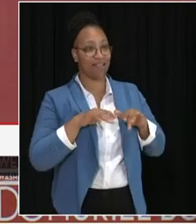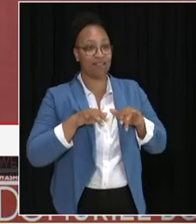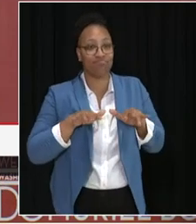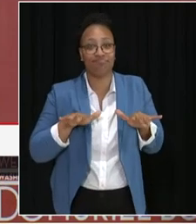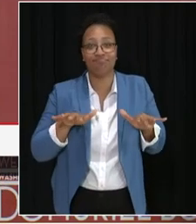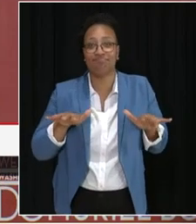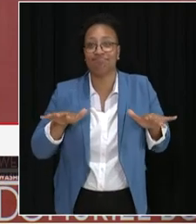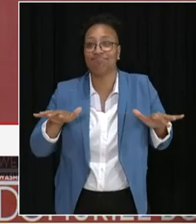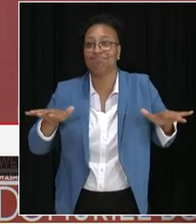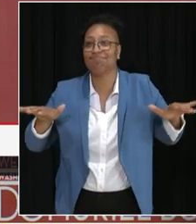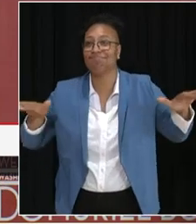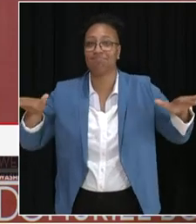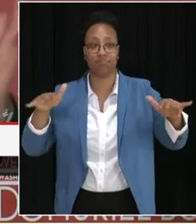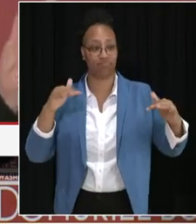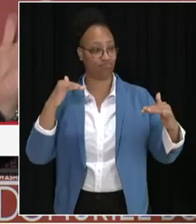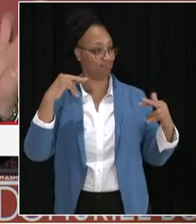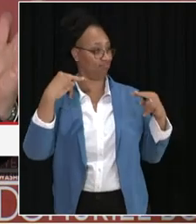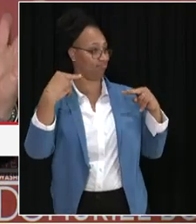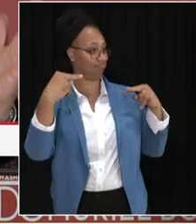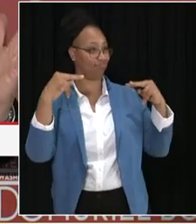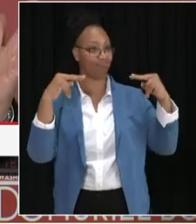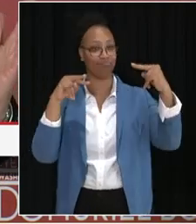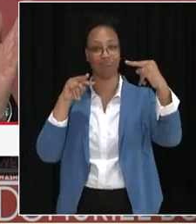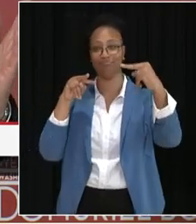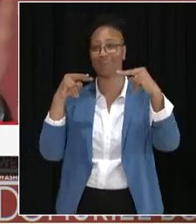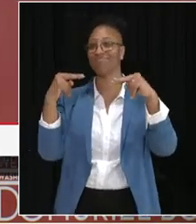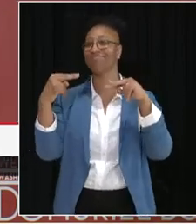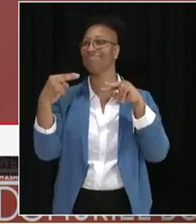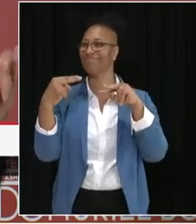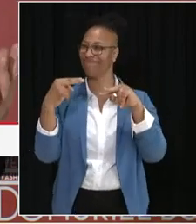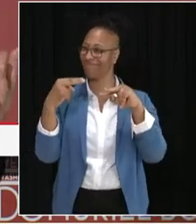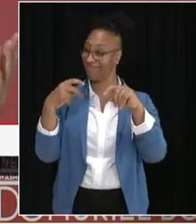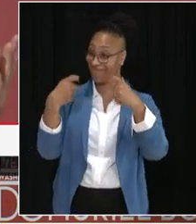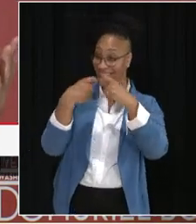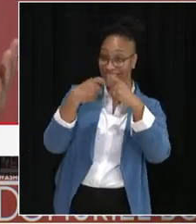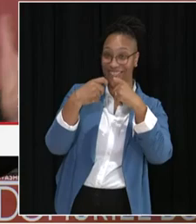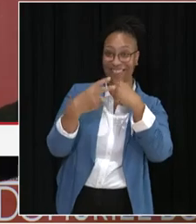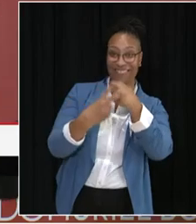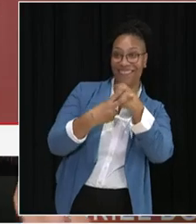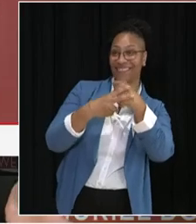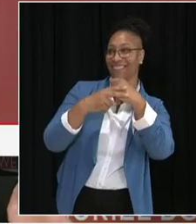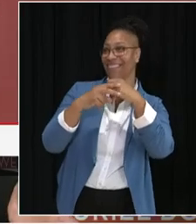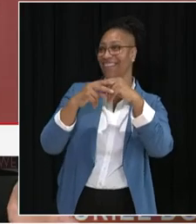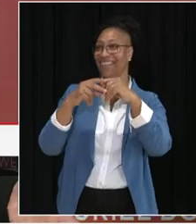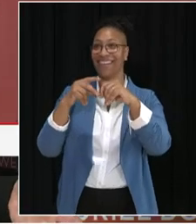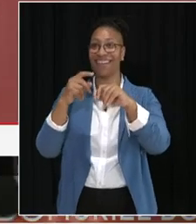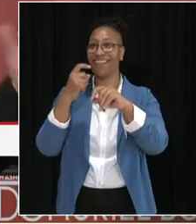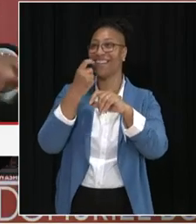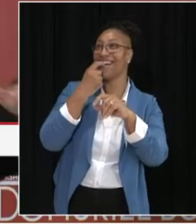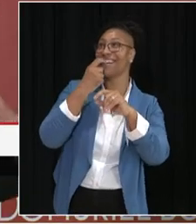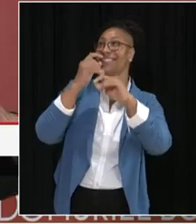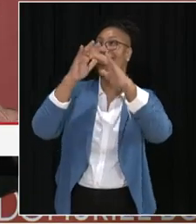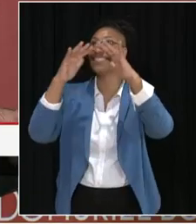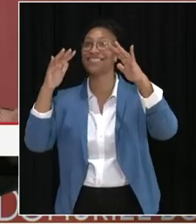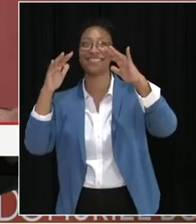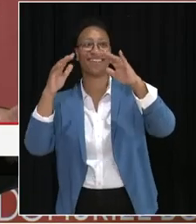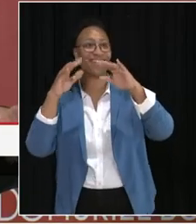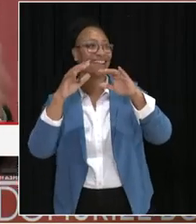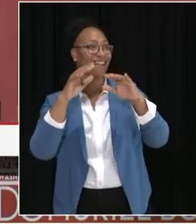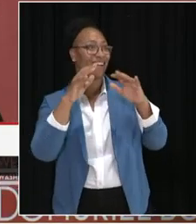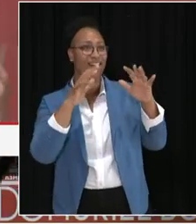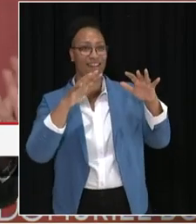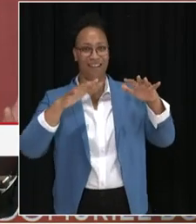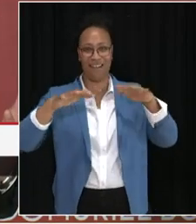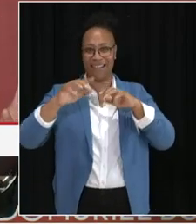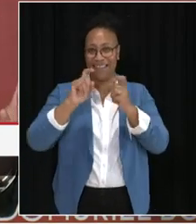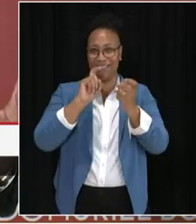about all the sustainability. Well, who figured that out? What's the science that's needed to figure that out? If we're going to save the planet, we